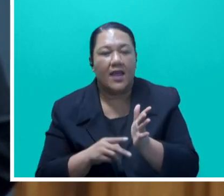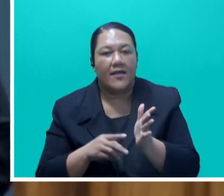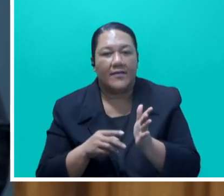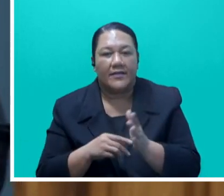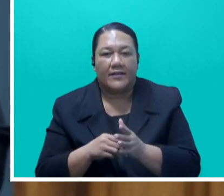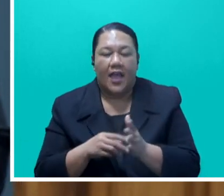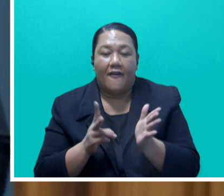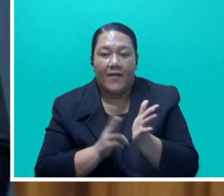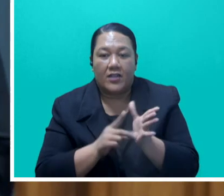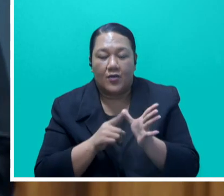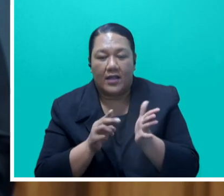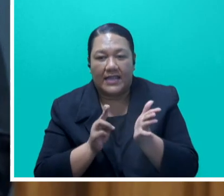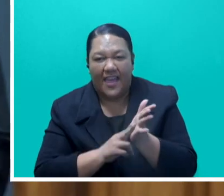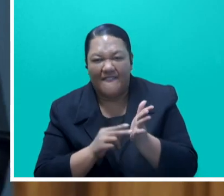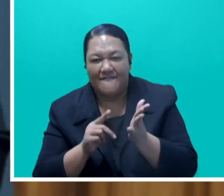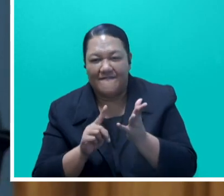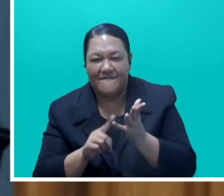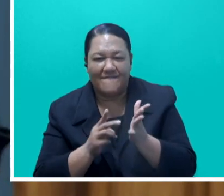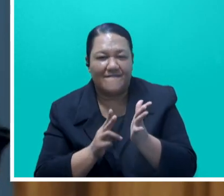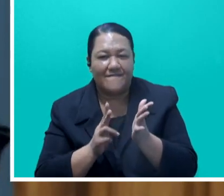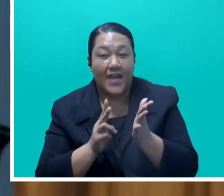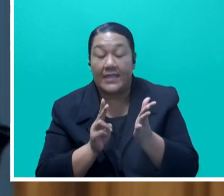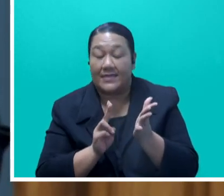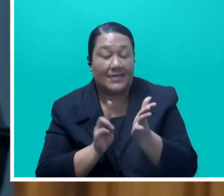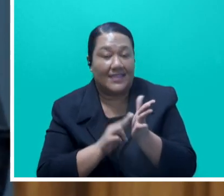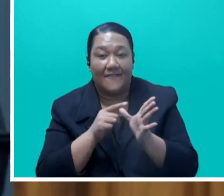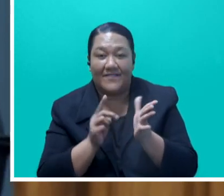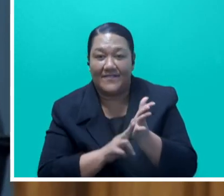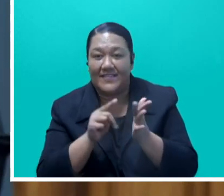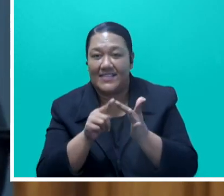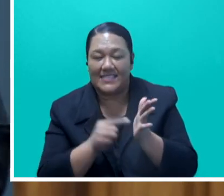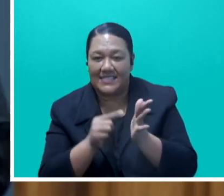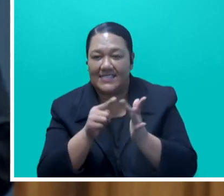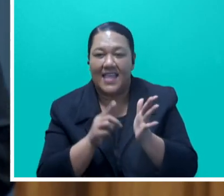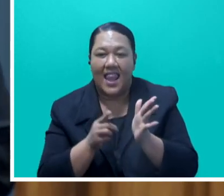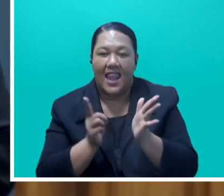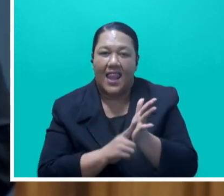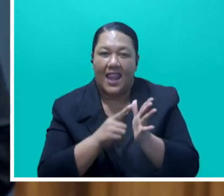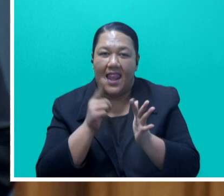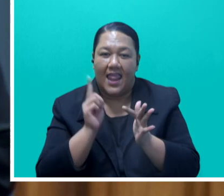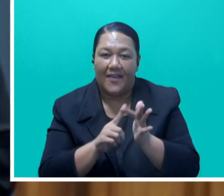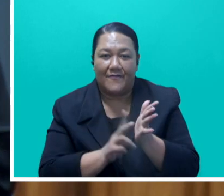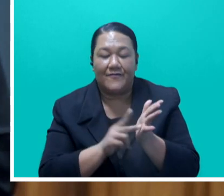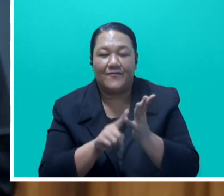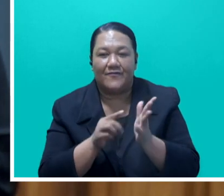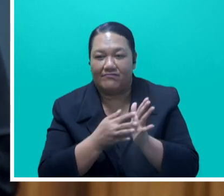na Vitilevu, na Sau, na Yahuira, na Vunivi, Vendrala, Vanua na